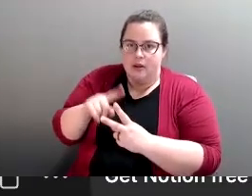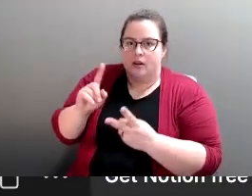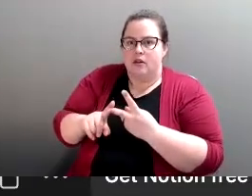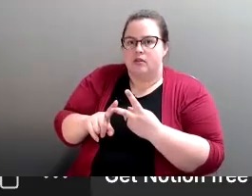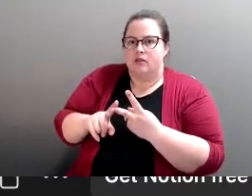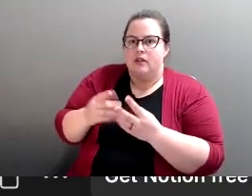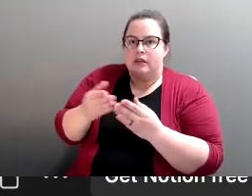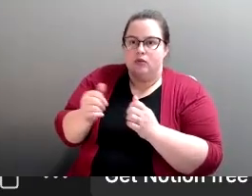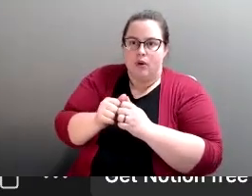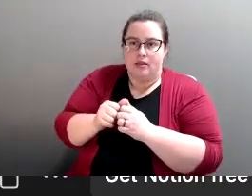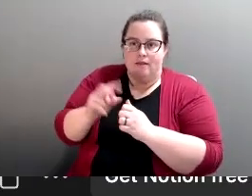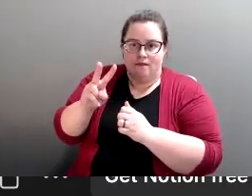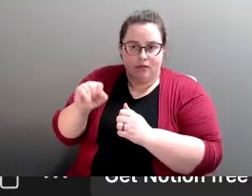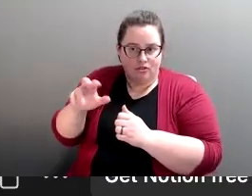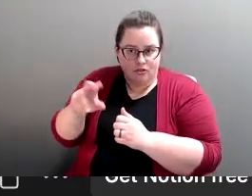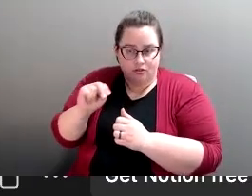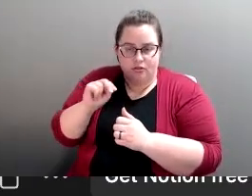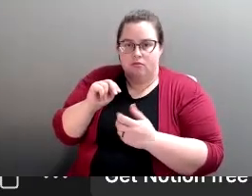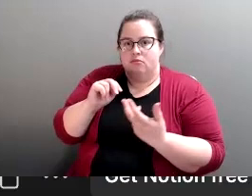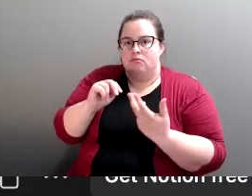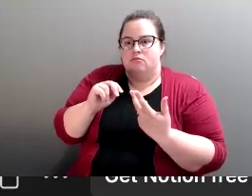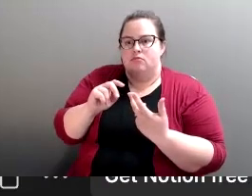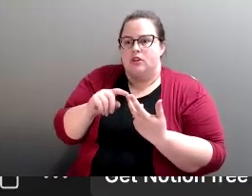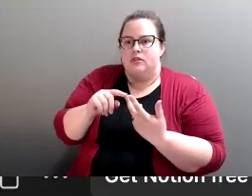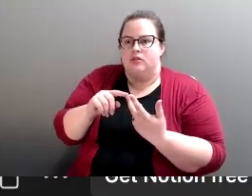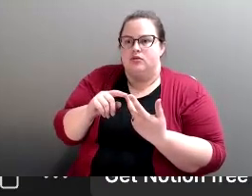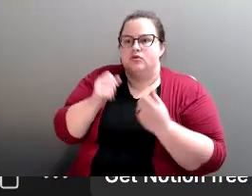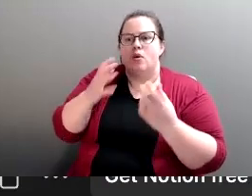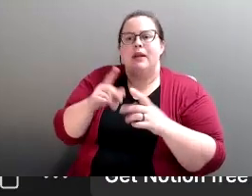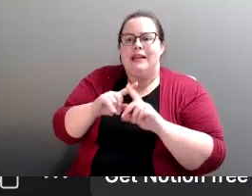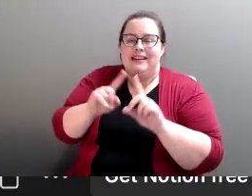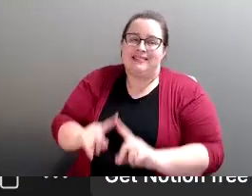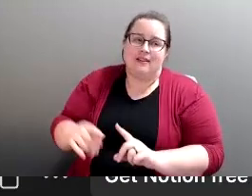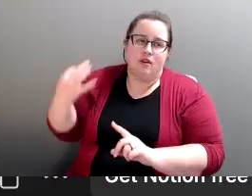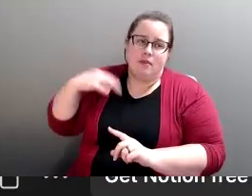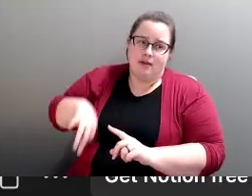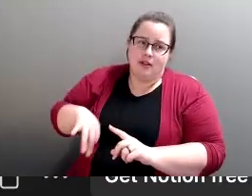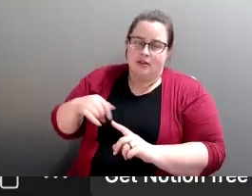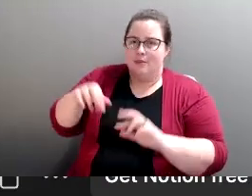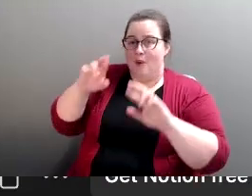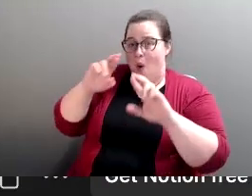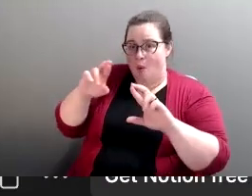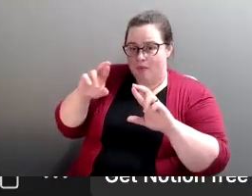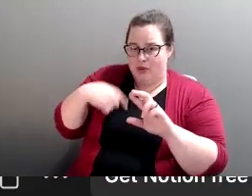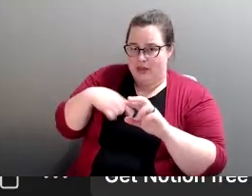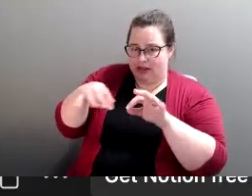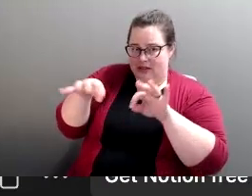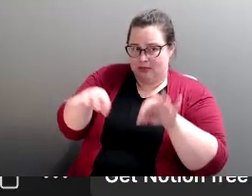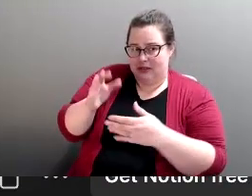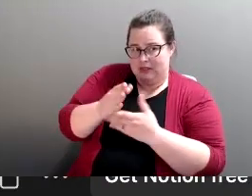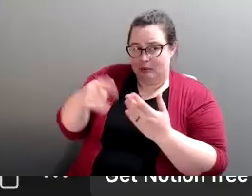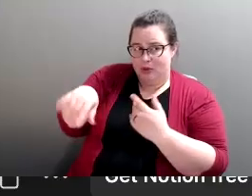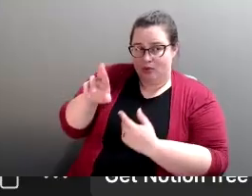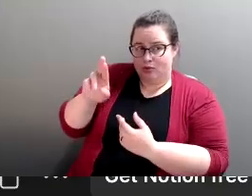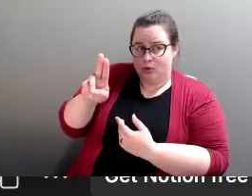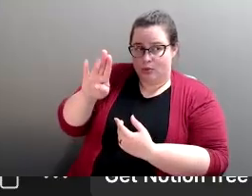with, it's not just one, there's so many different benefits, and I hope we can get to some of those, Ruby, and yeah. like we